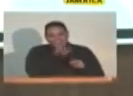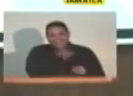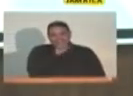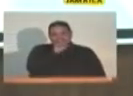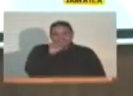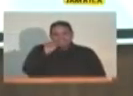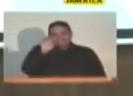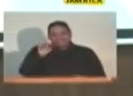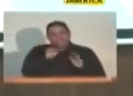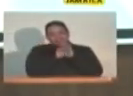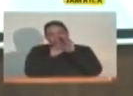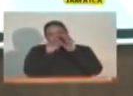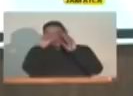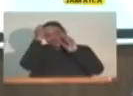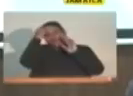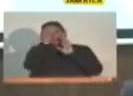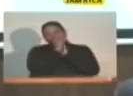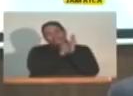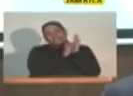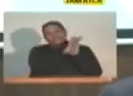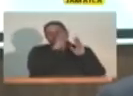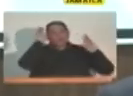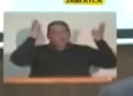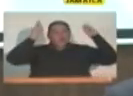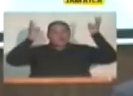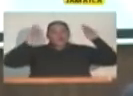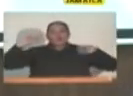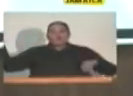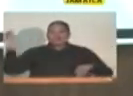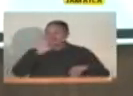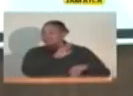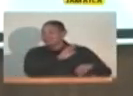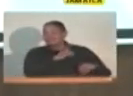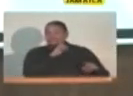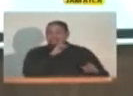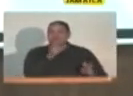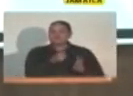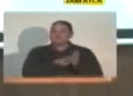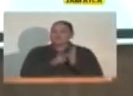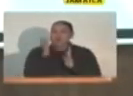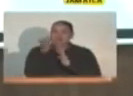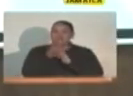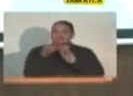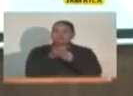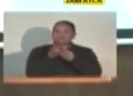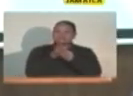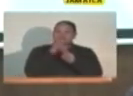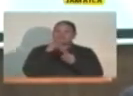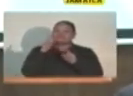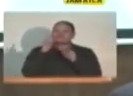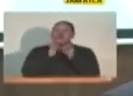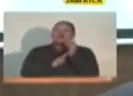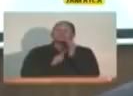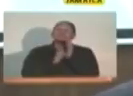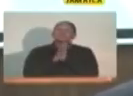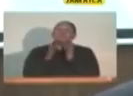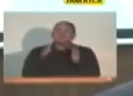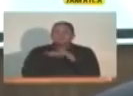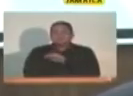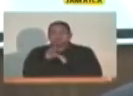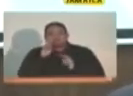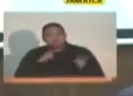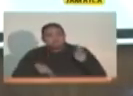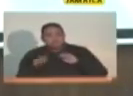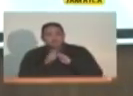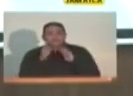agency. Mr. Speaker, it requires the intervention of the Auditor General to go in with immediate